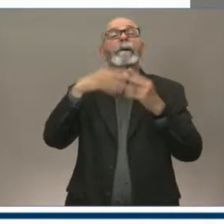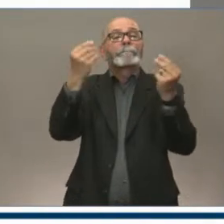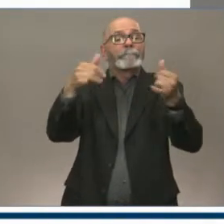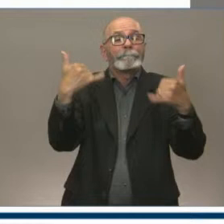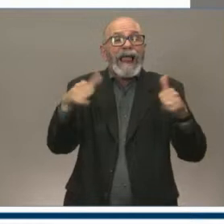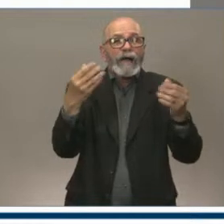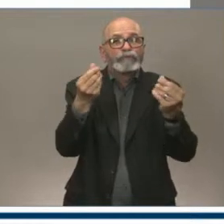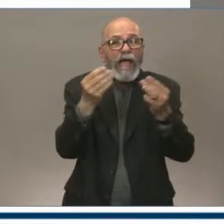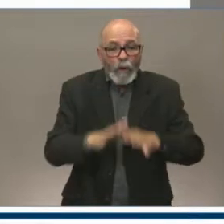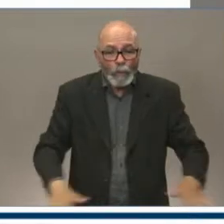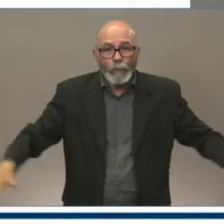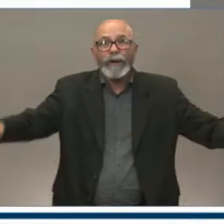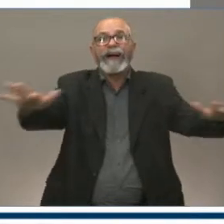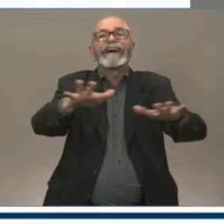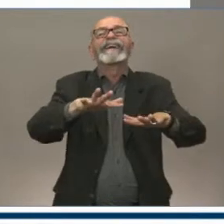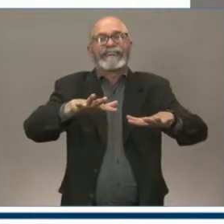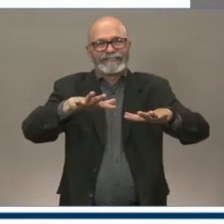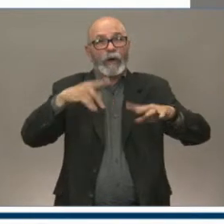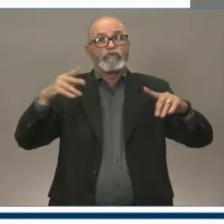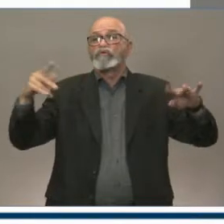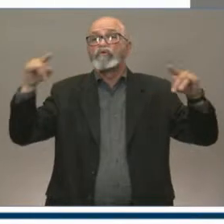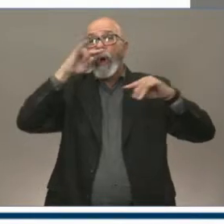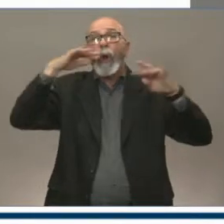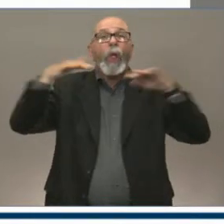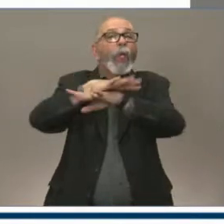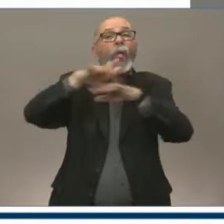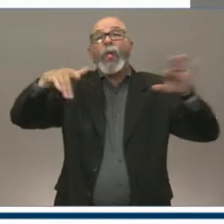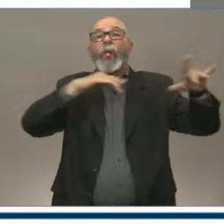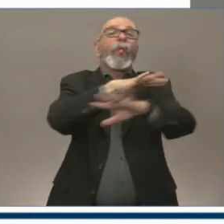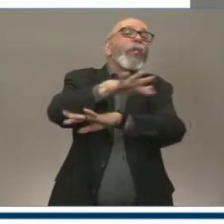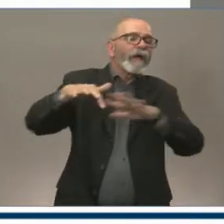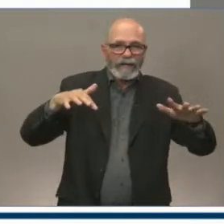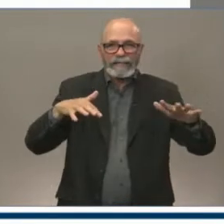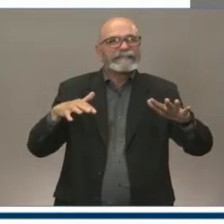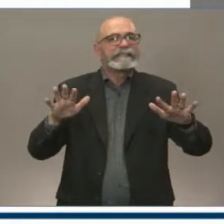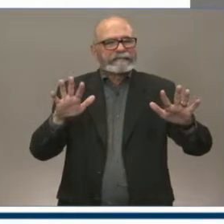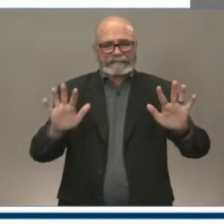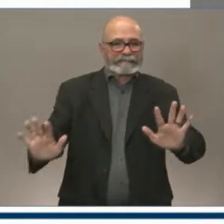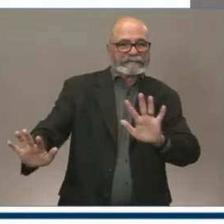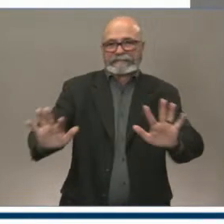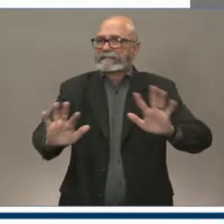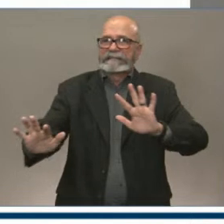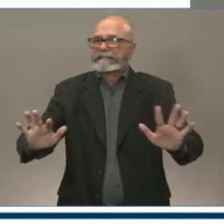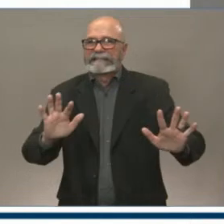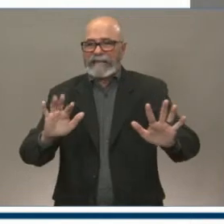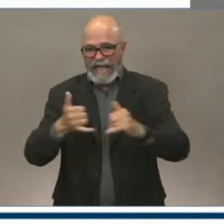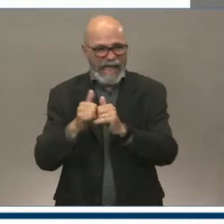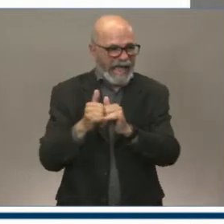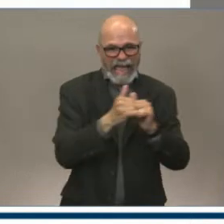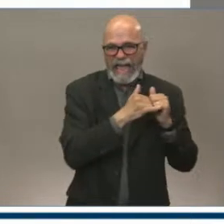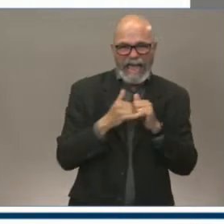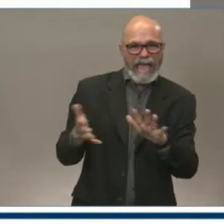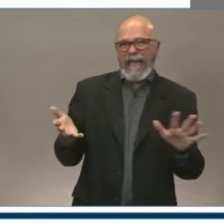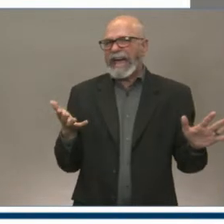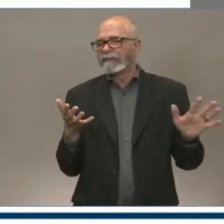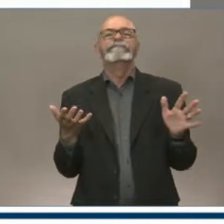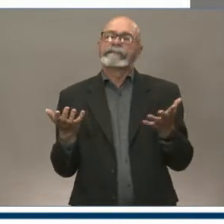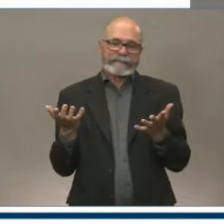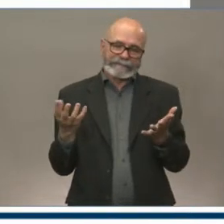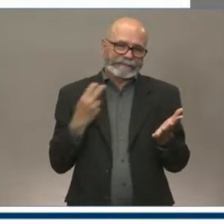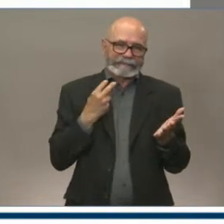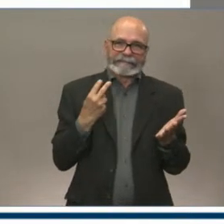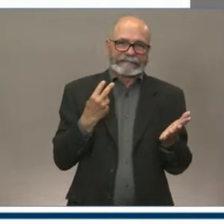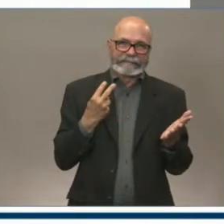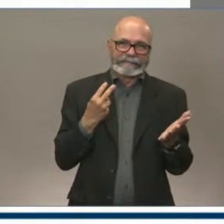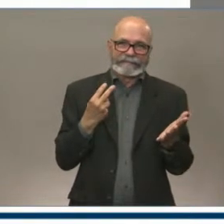kids and children and youth at a playground, they cannot necessarily easily physically distance. If they're above 2 years